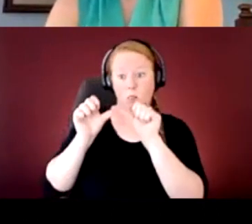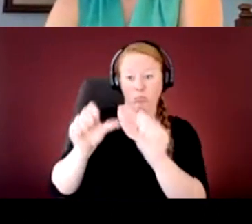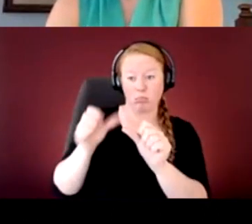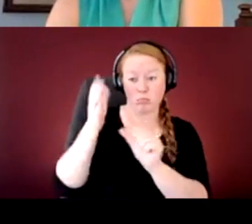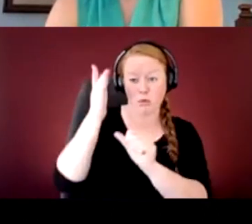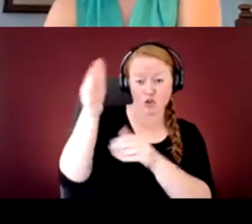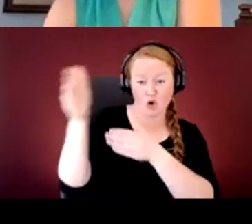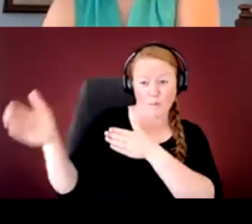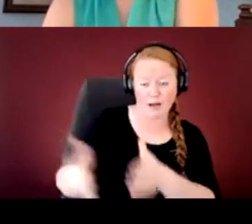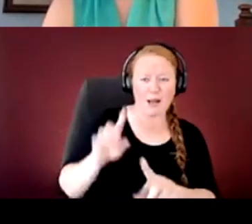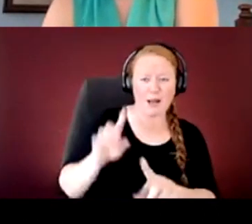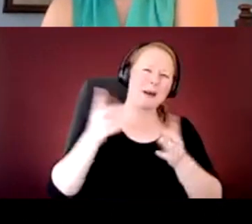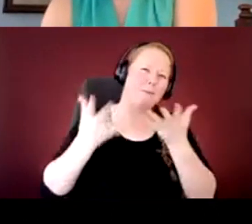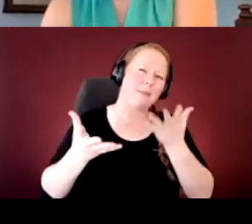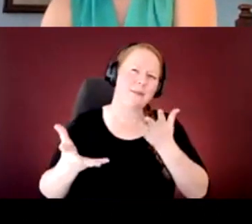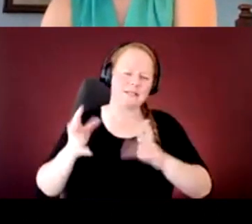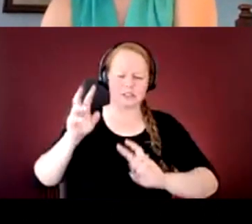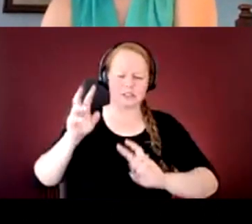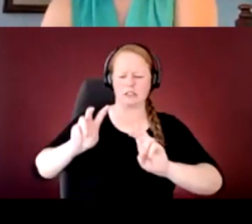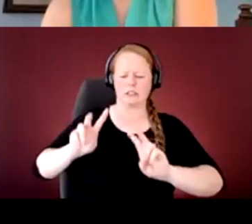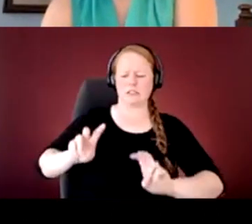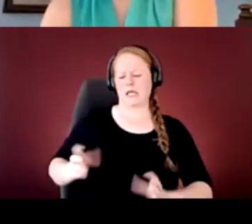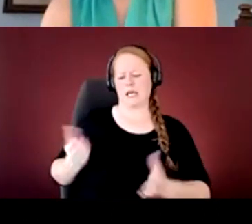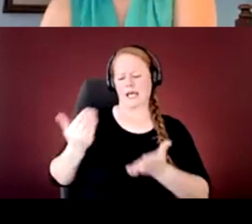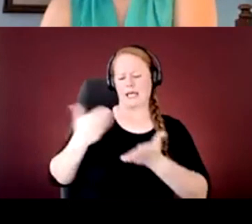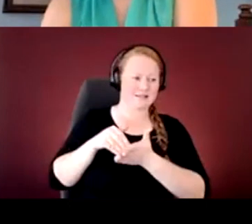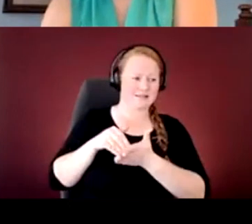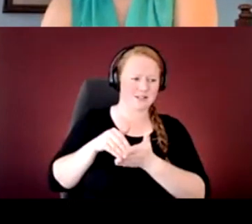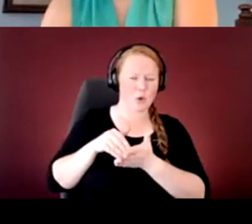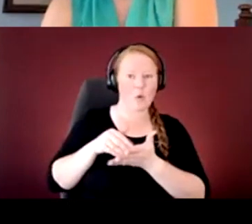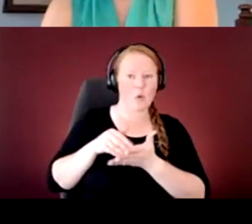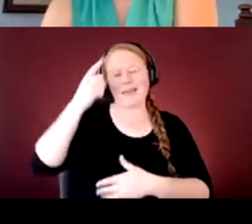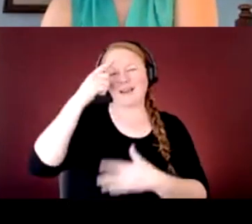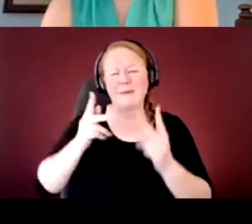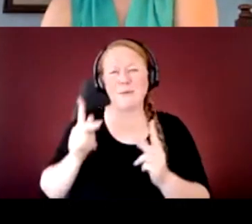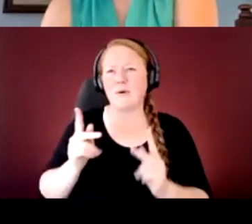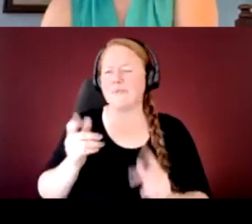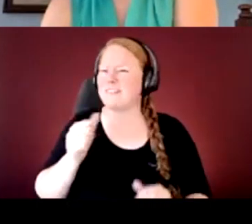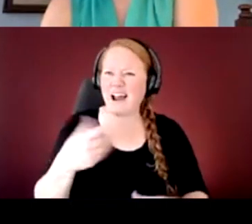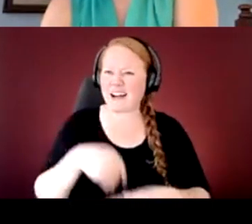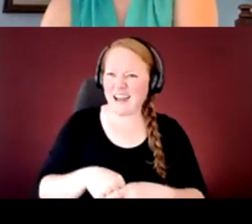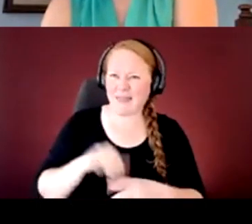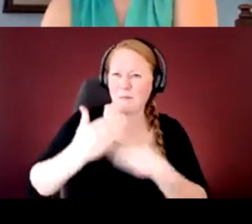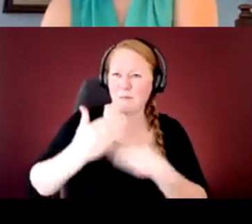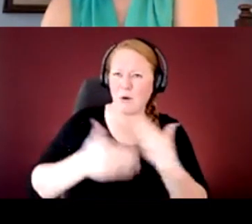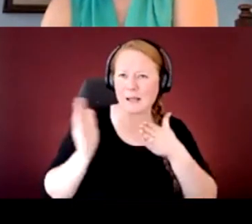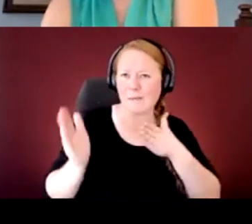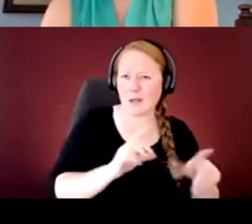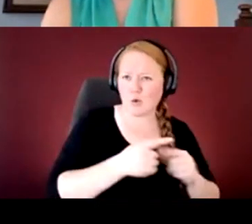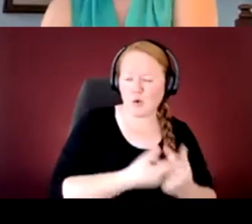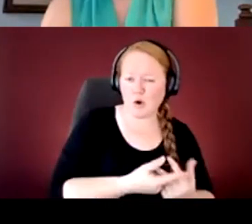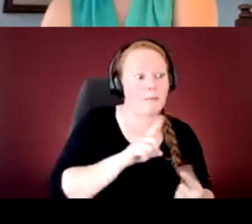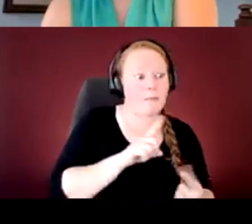reevaluate again. And again, I think that like people who have not been in the process and planning group up until this point, but who've been focused on direct